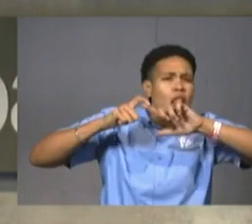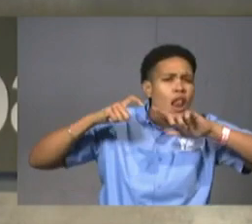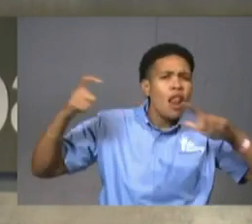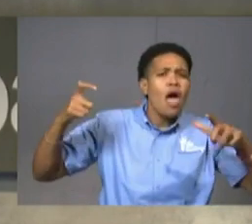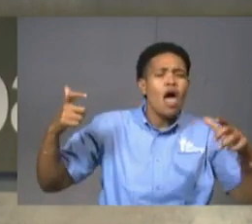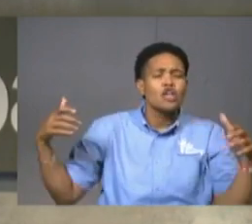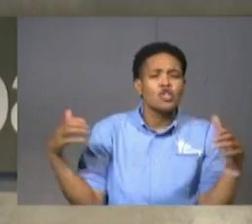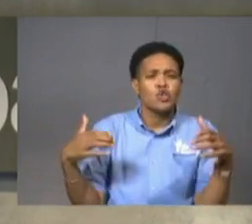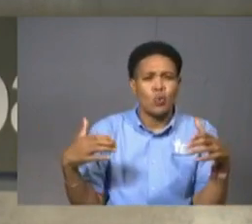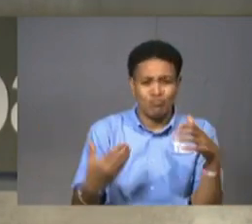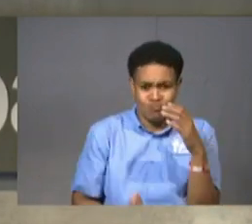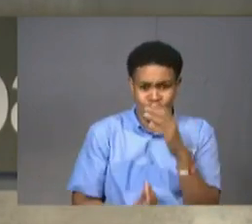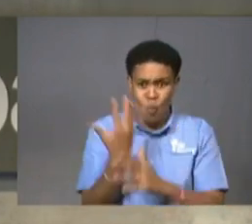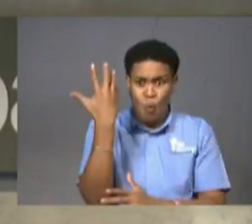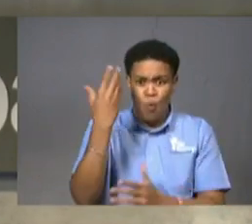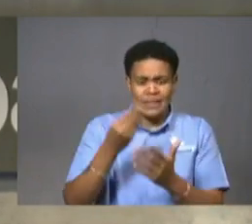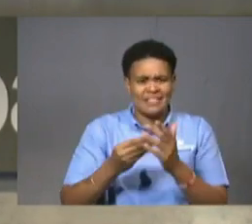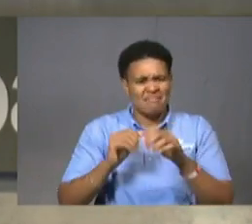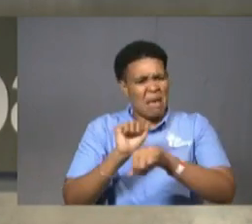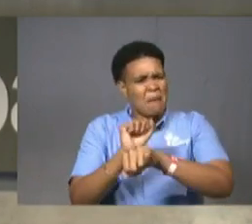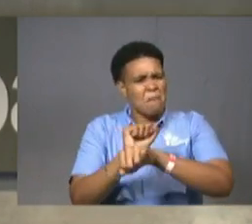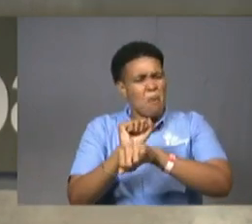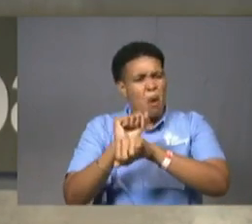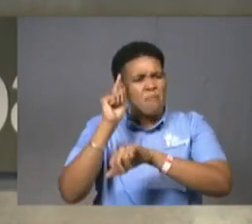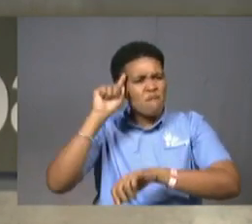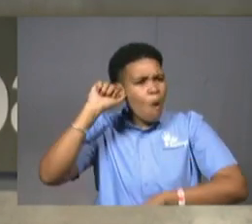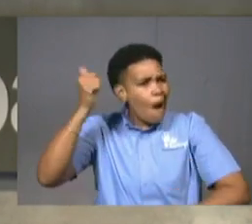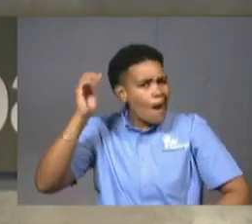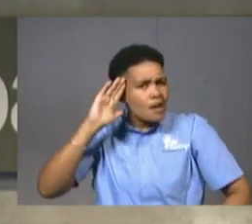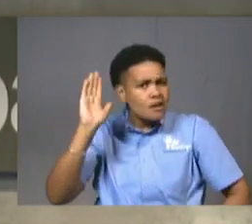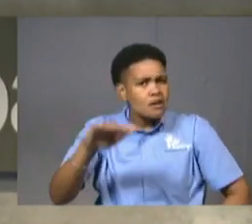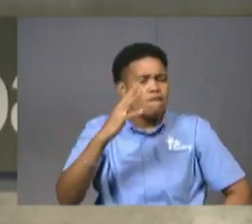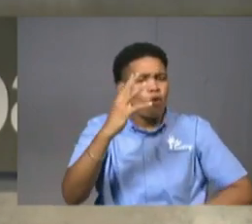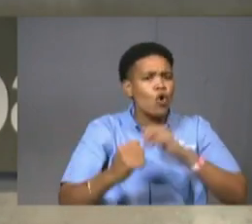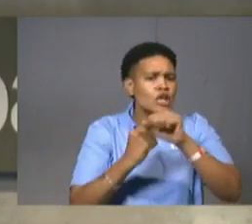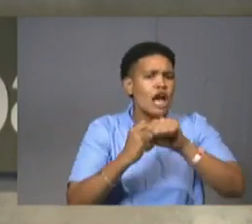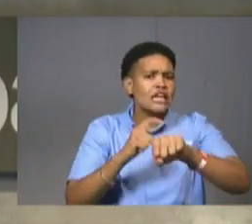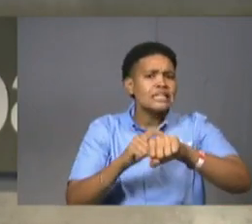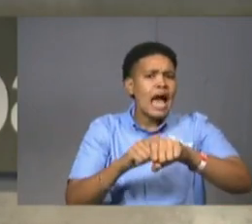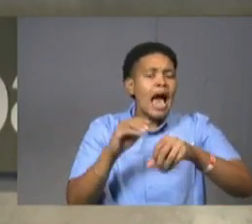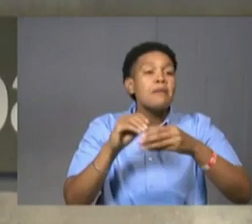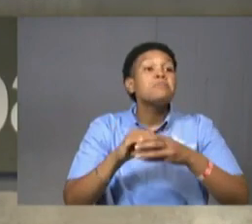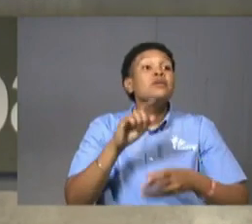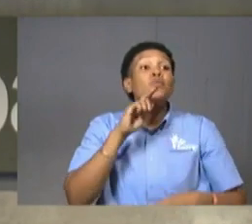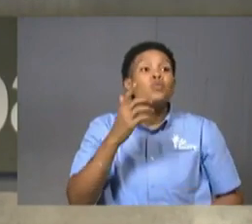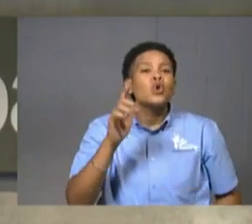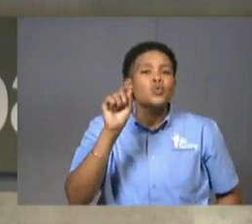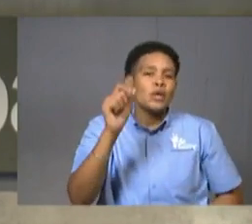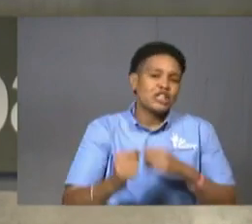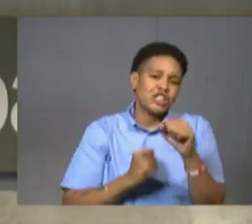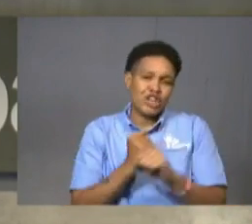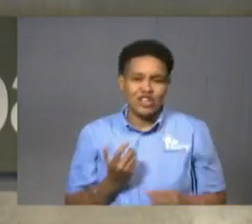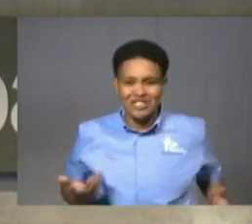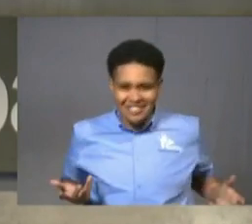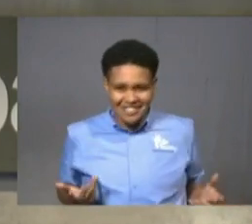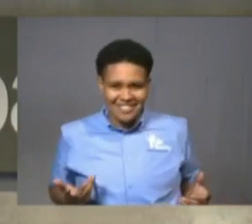in employment over any 4-year period in at least 20 years.